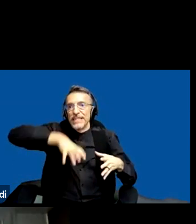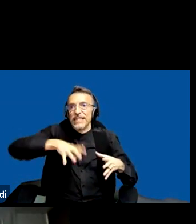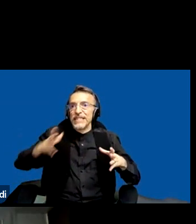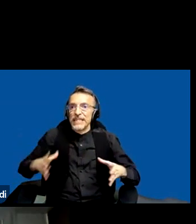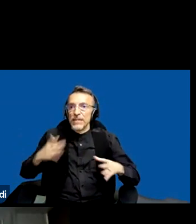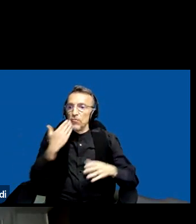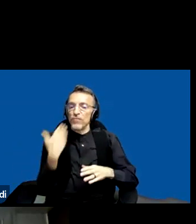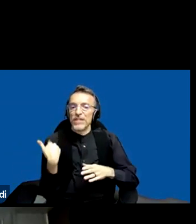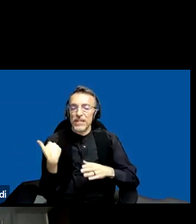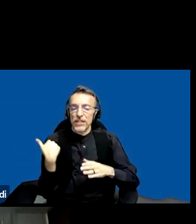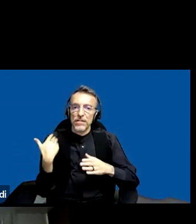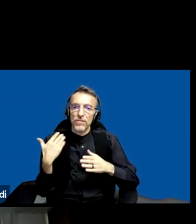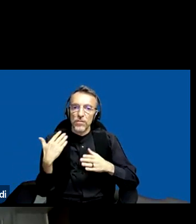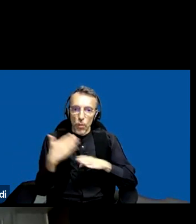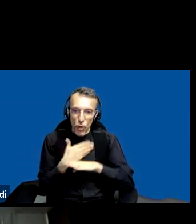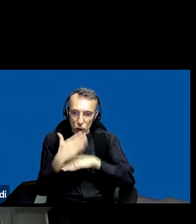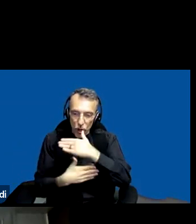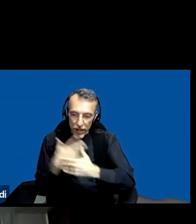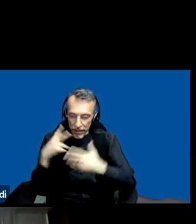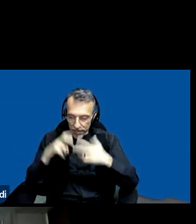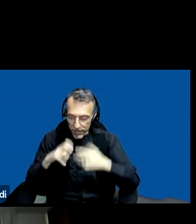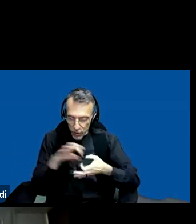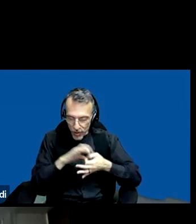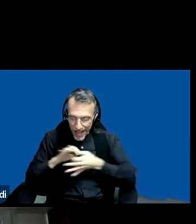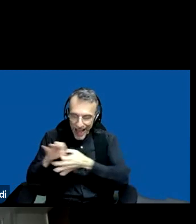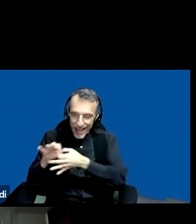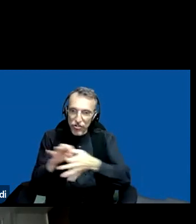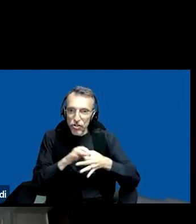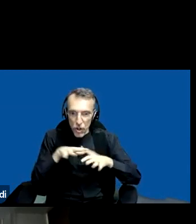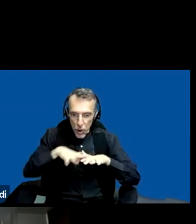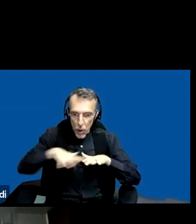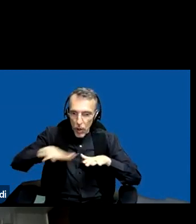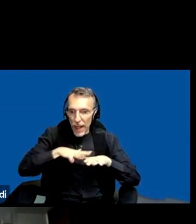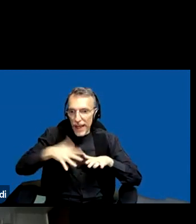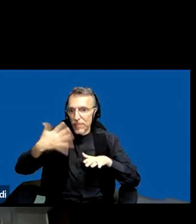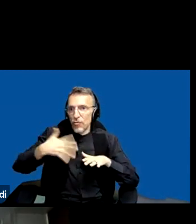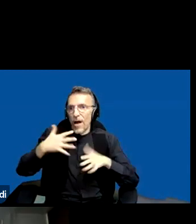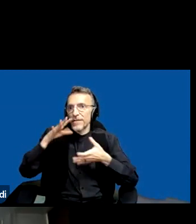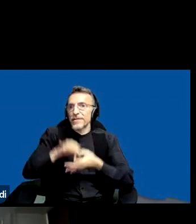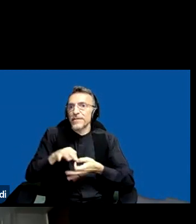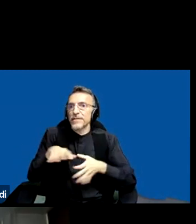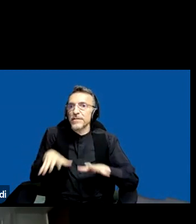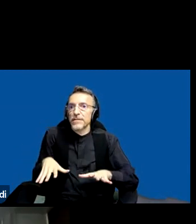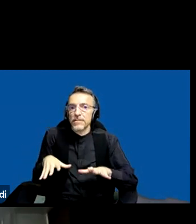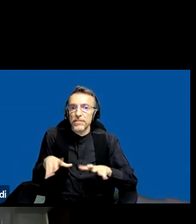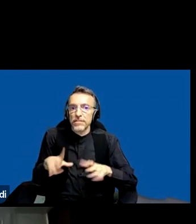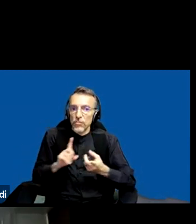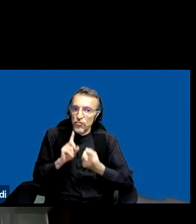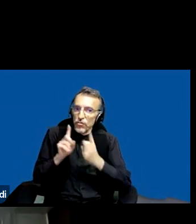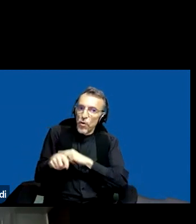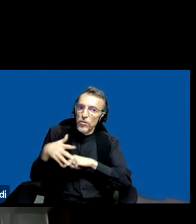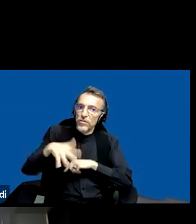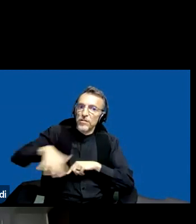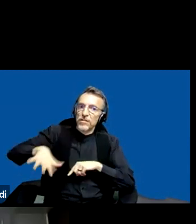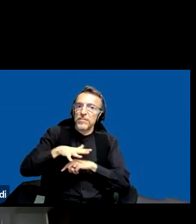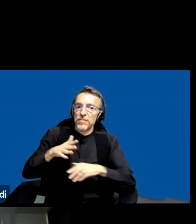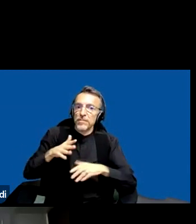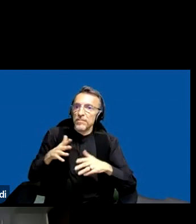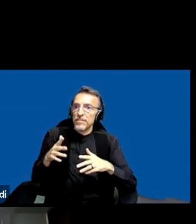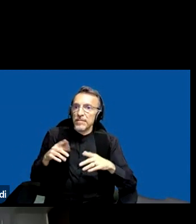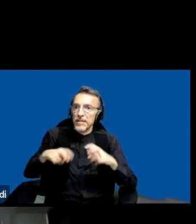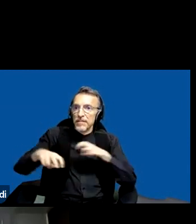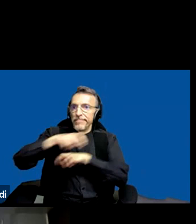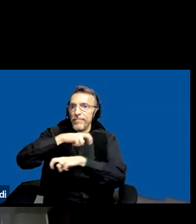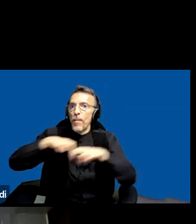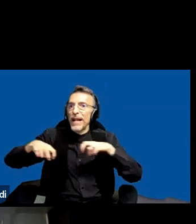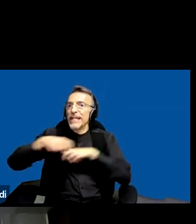work has been to start to develop connections very locally indeed, partly as a response to the sort of mobility restrictions that we're